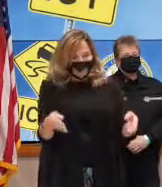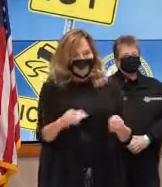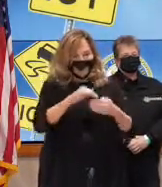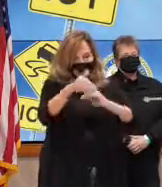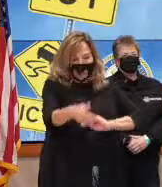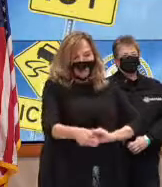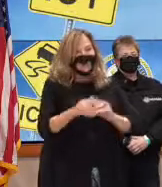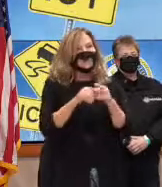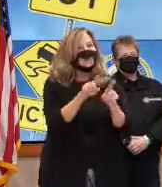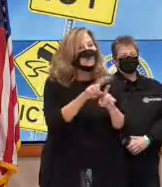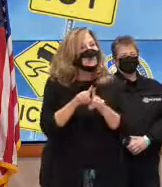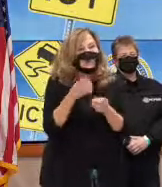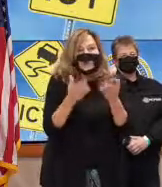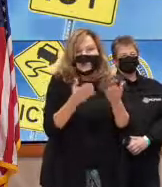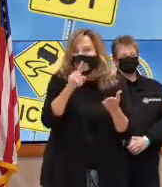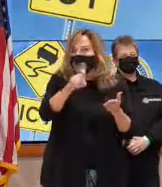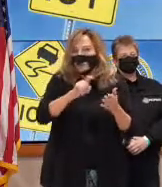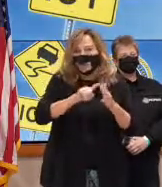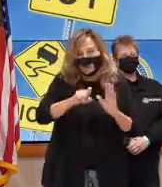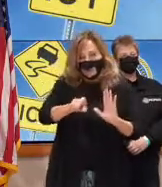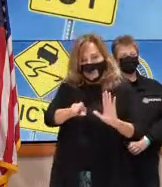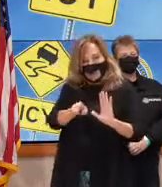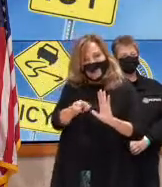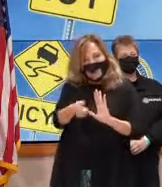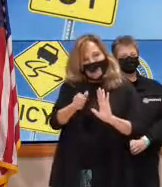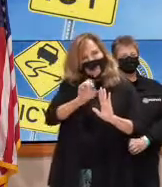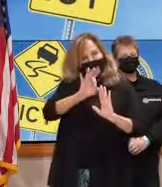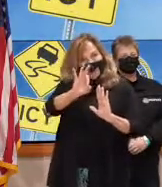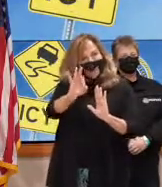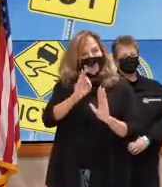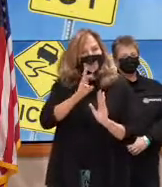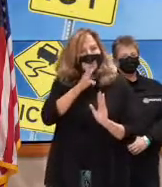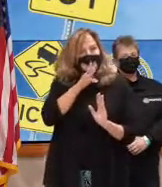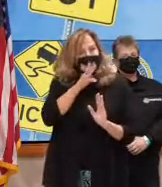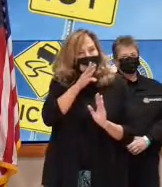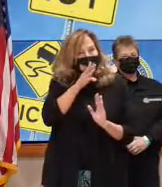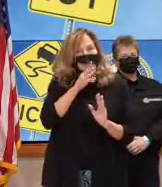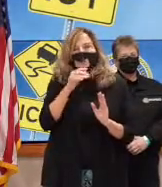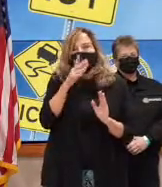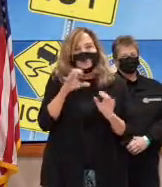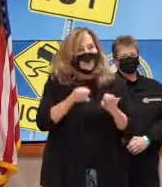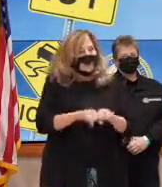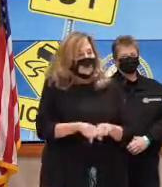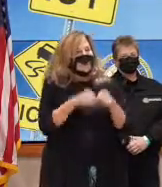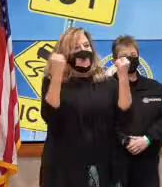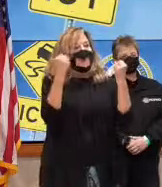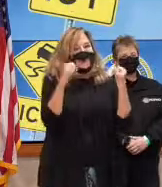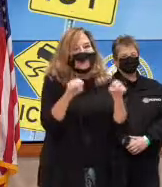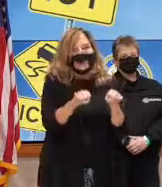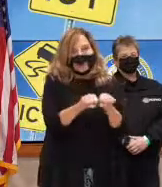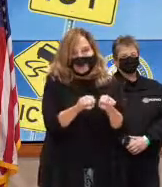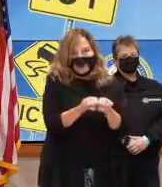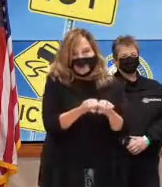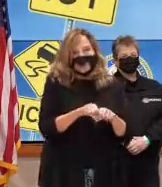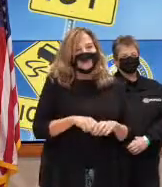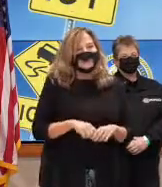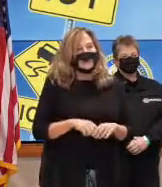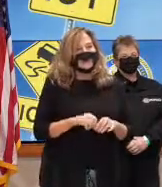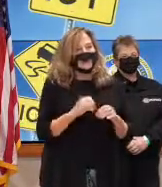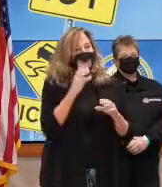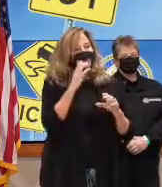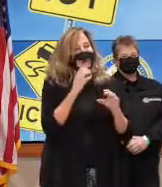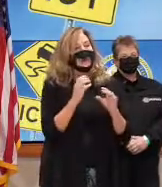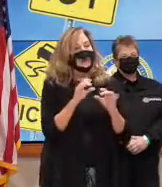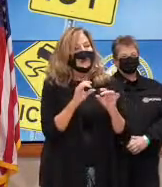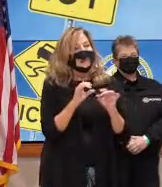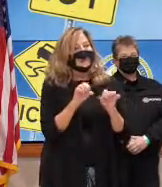valve for your home, for the water in case of pipes bursting. Stay informed. Monitor the local media.